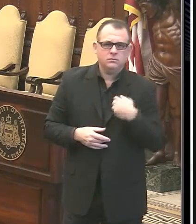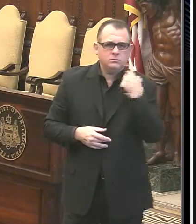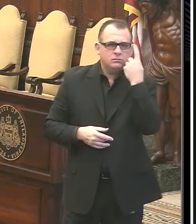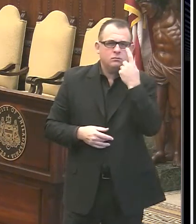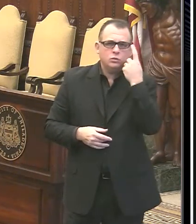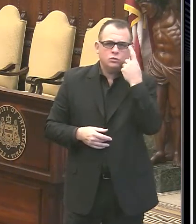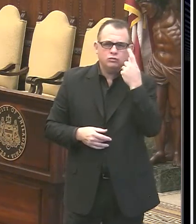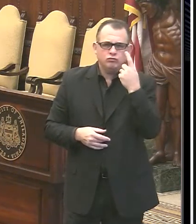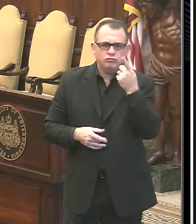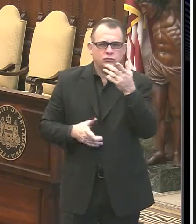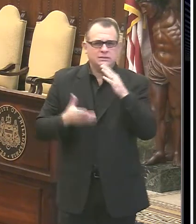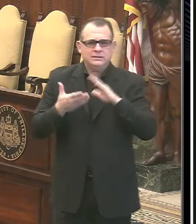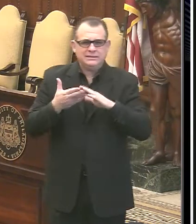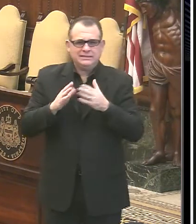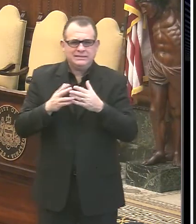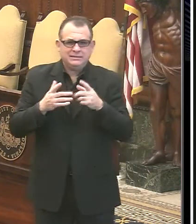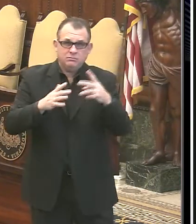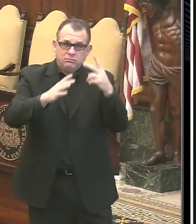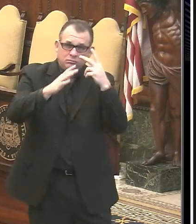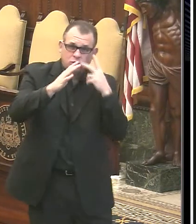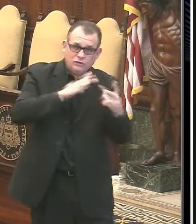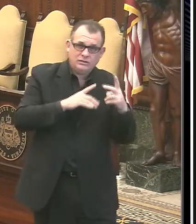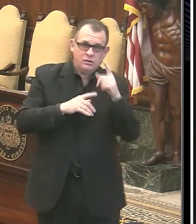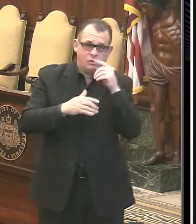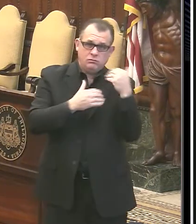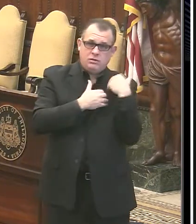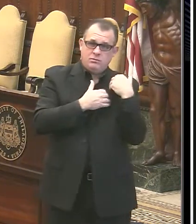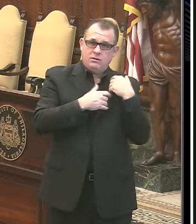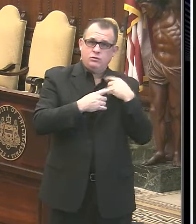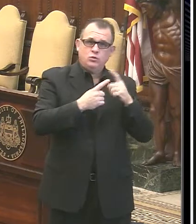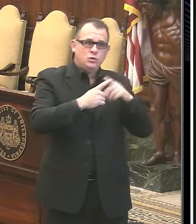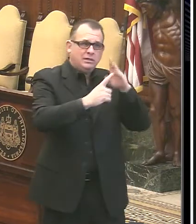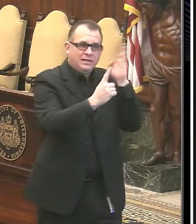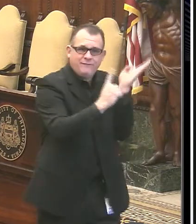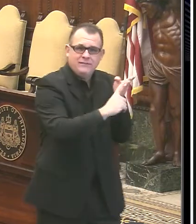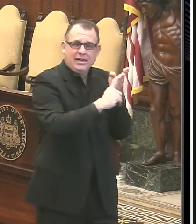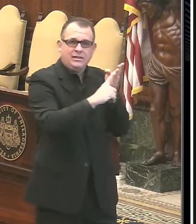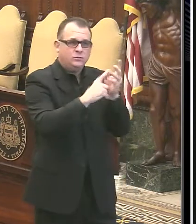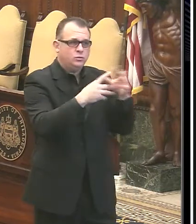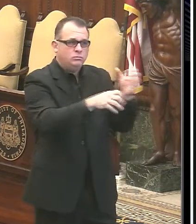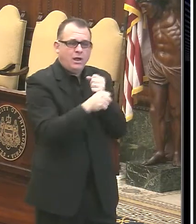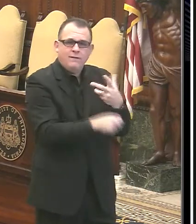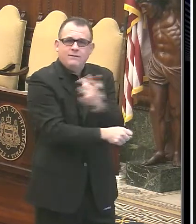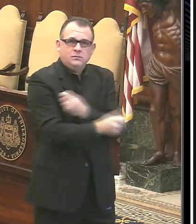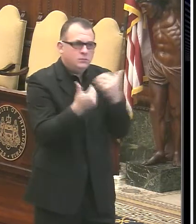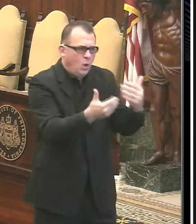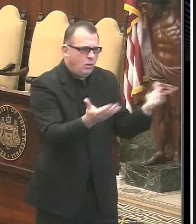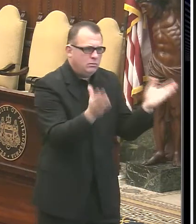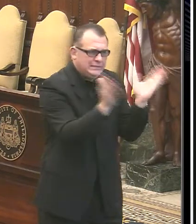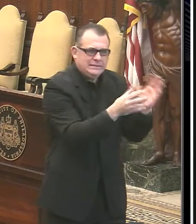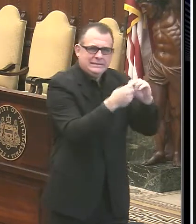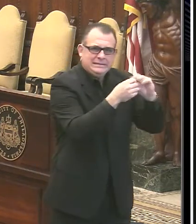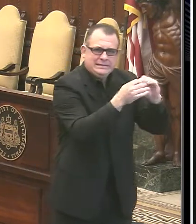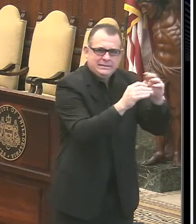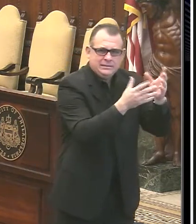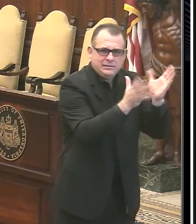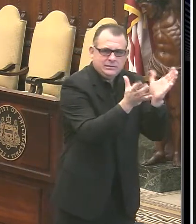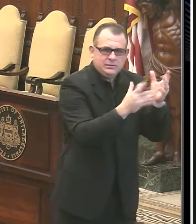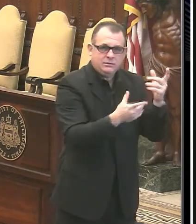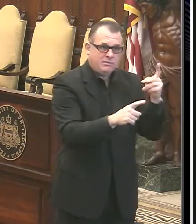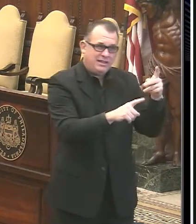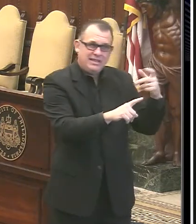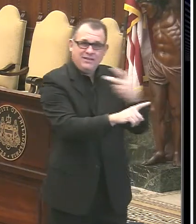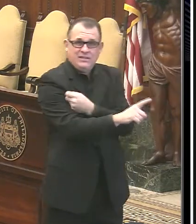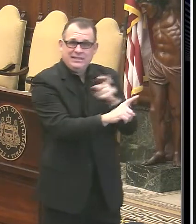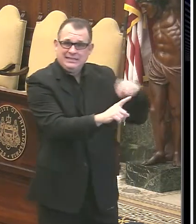I'm wondering, what does the city see as its role in convincing people to get the vaccine? I mean, there are many people who need to be